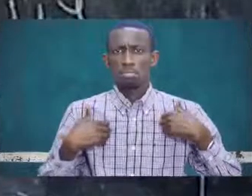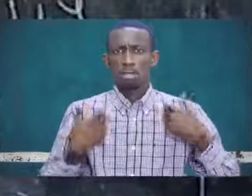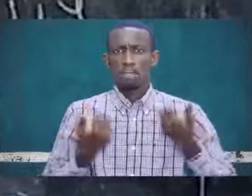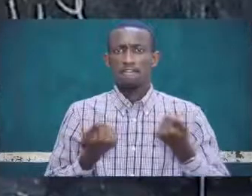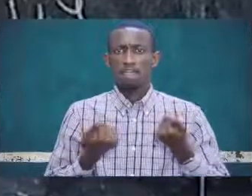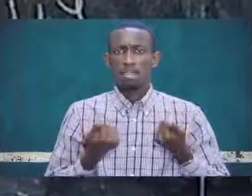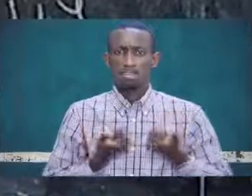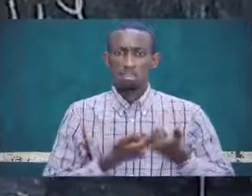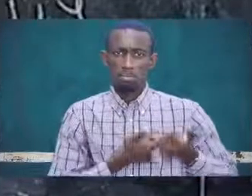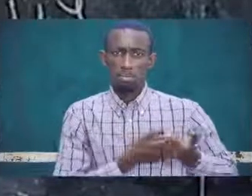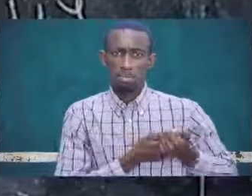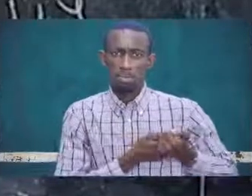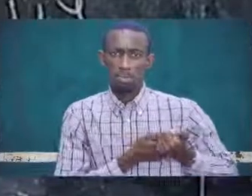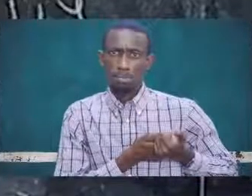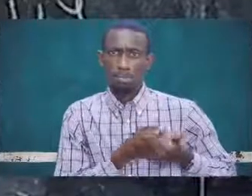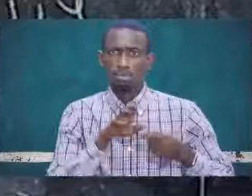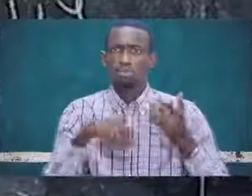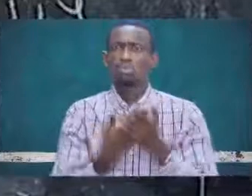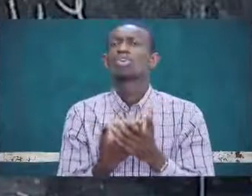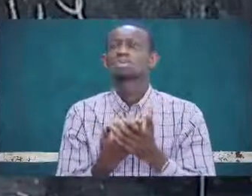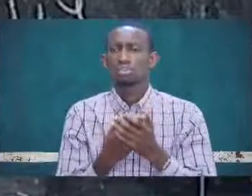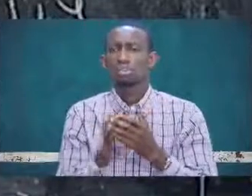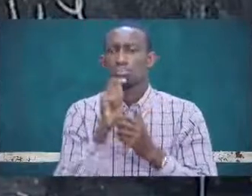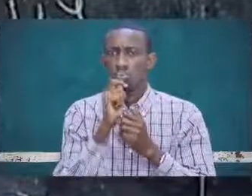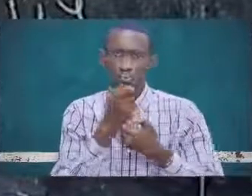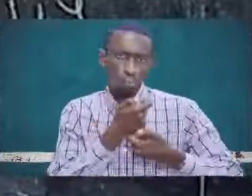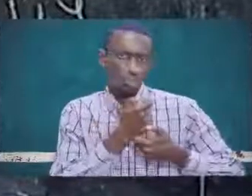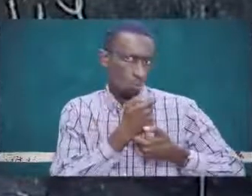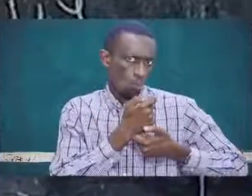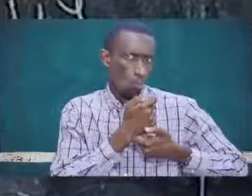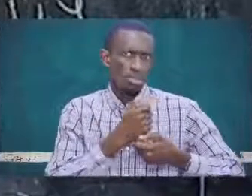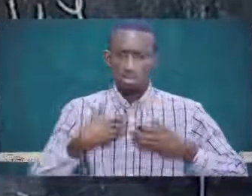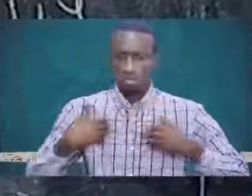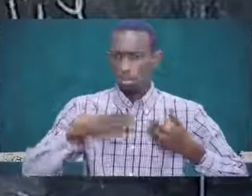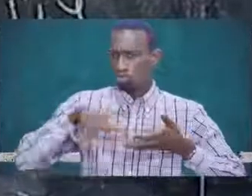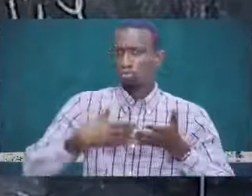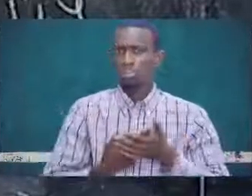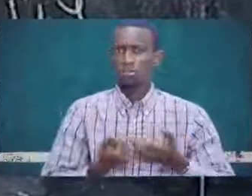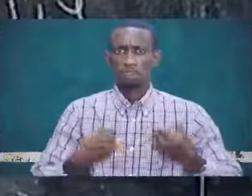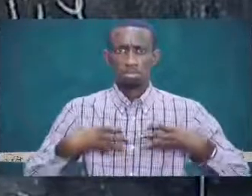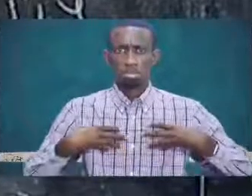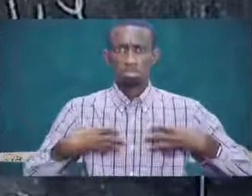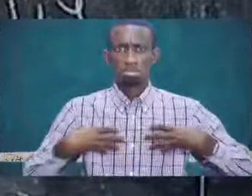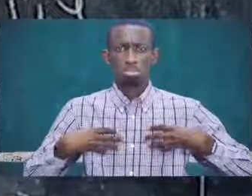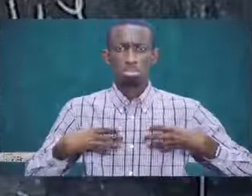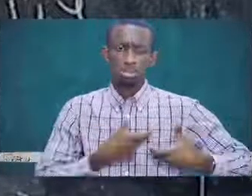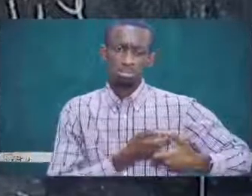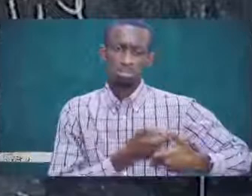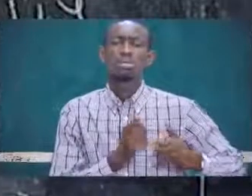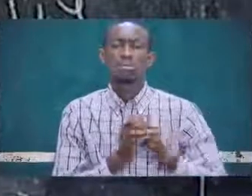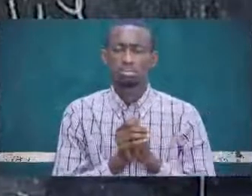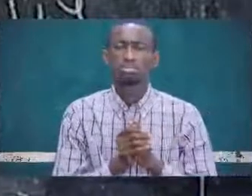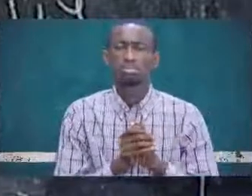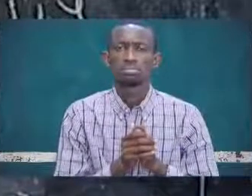it is depending on milk. All right? So renin is very important because its function is to make a